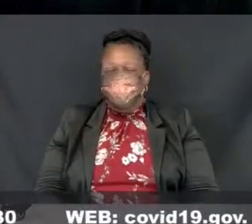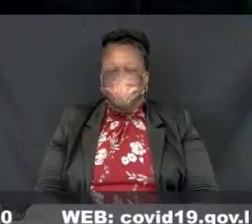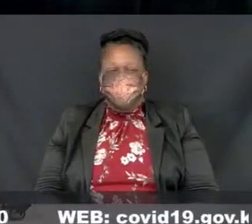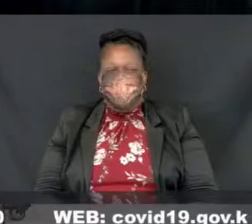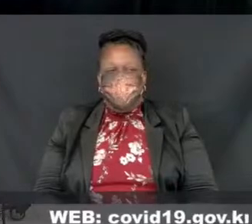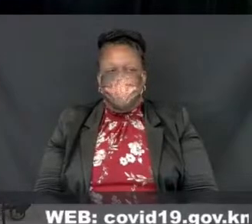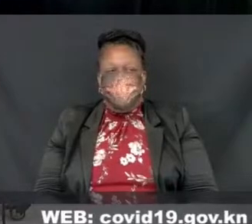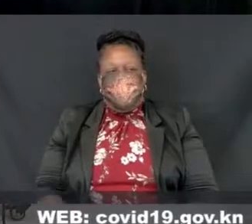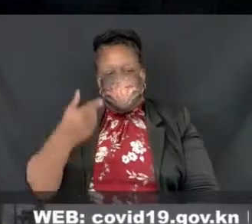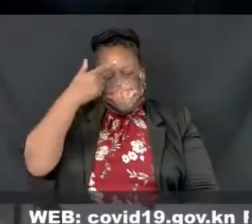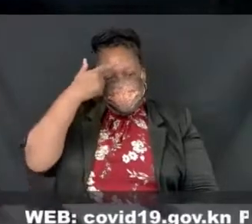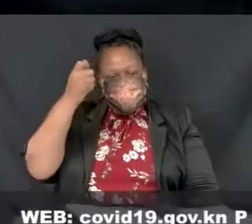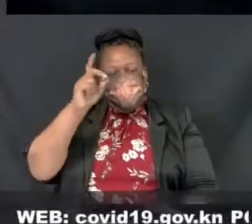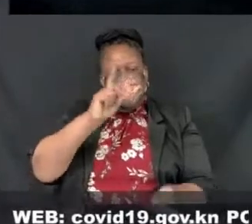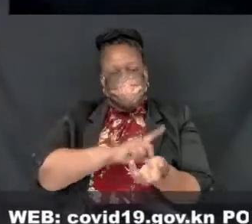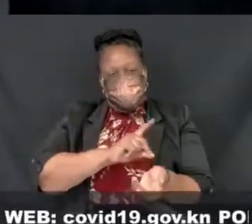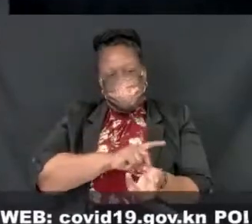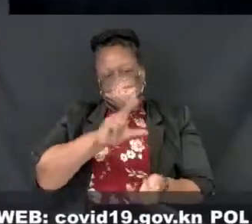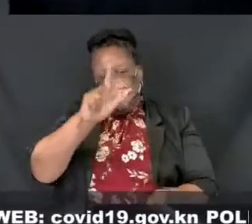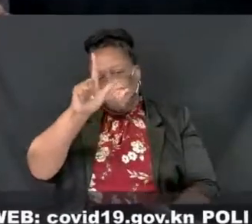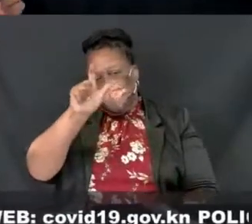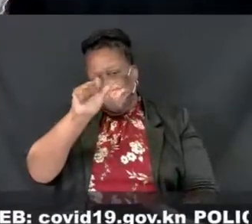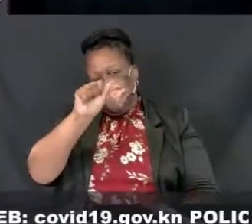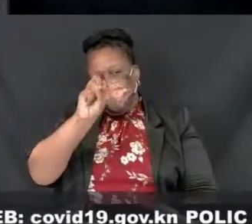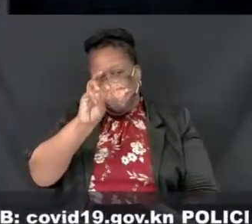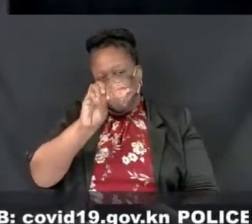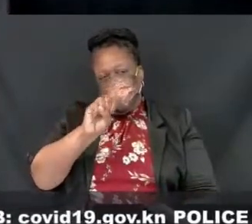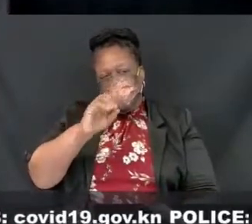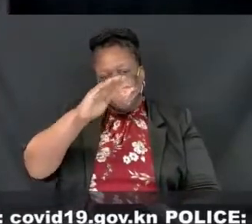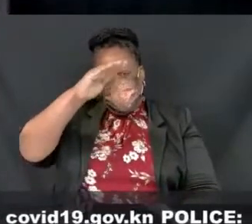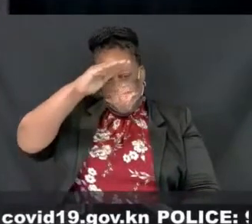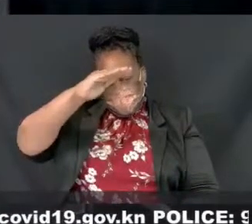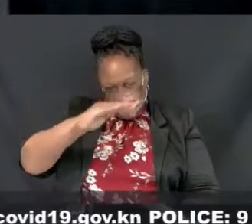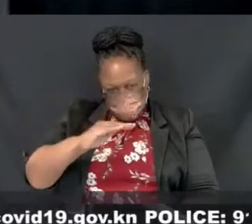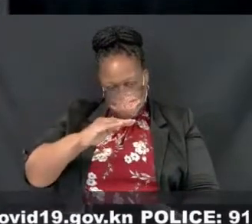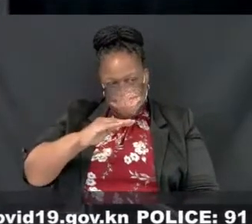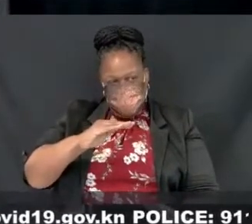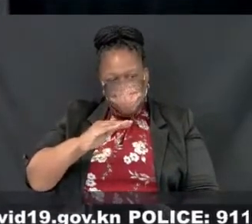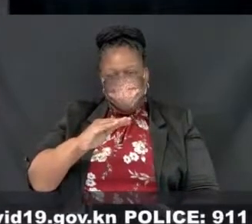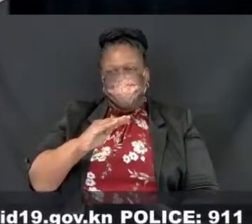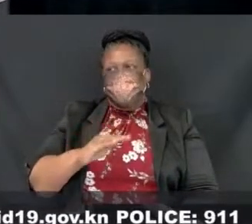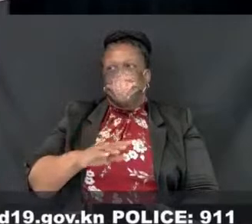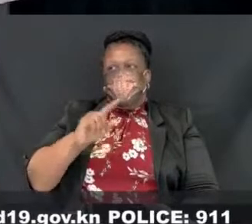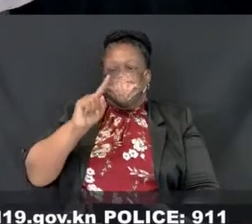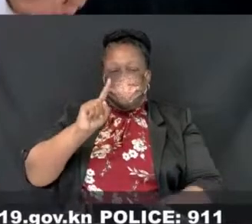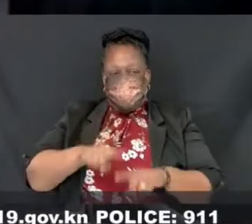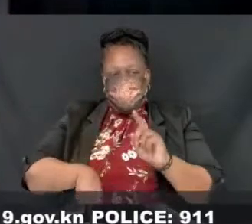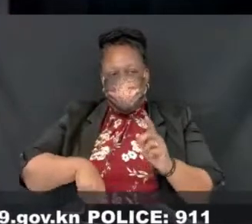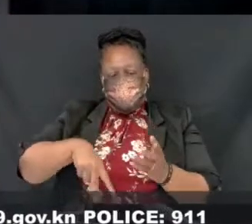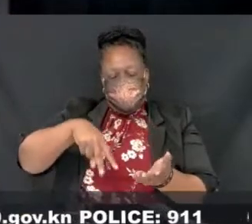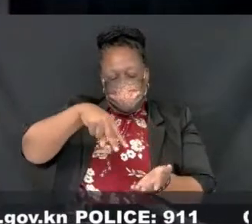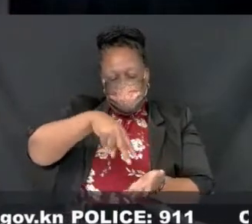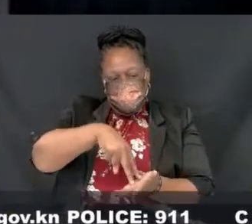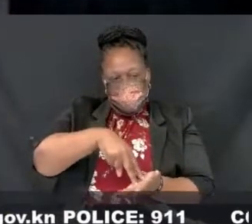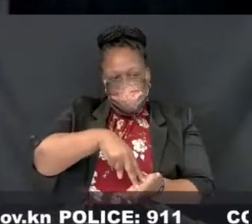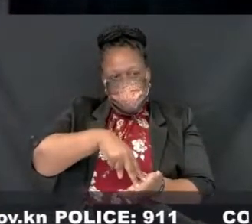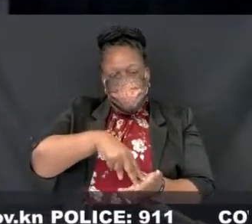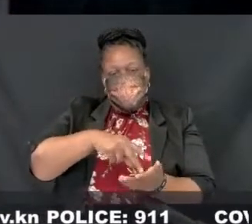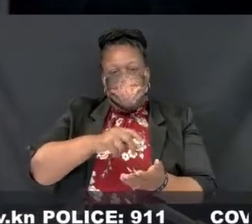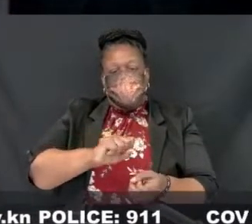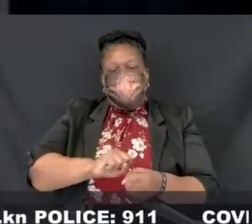So, Dr. Laws had a special step. I want to thank Miss Christmas